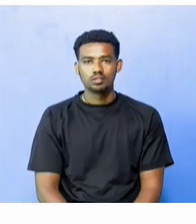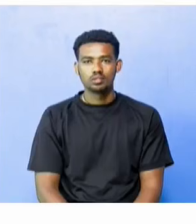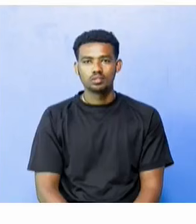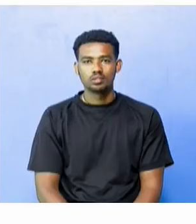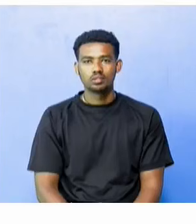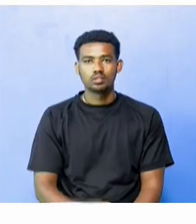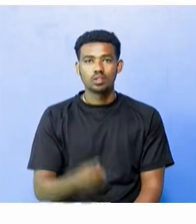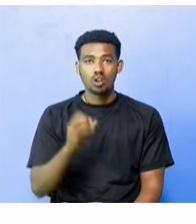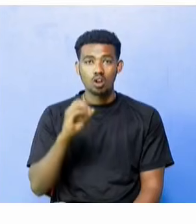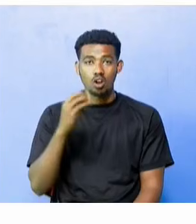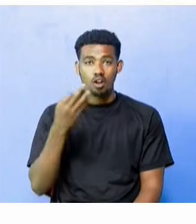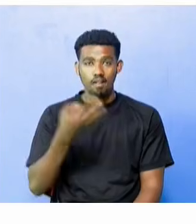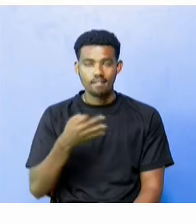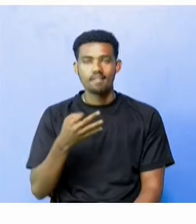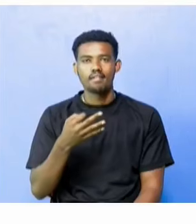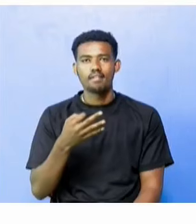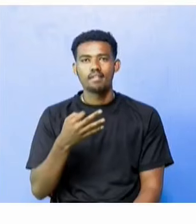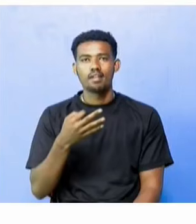of